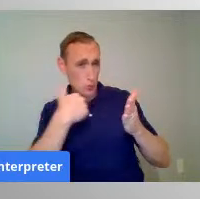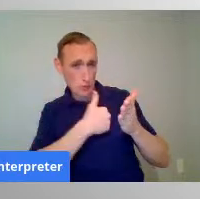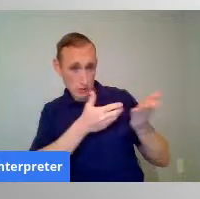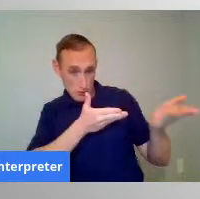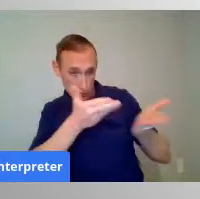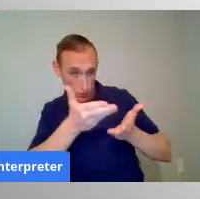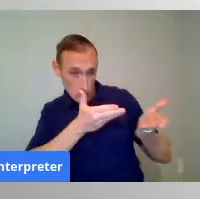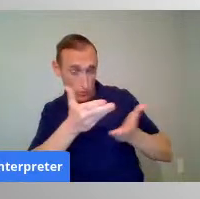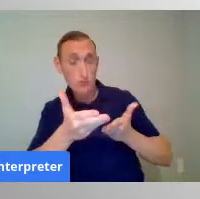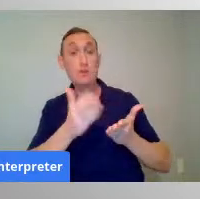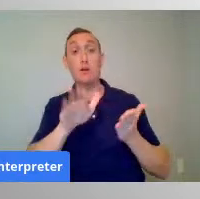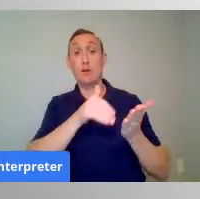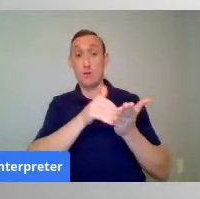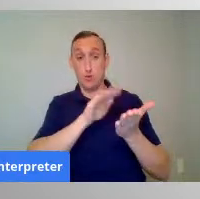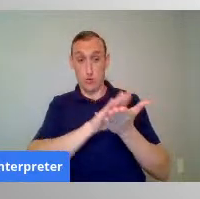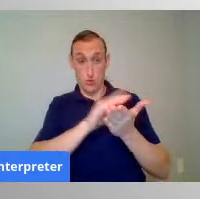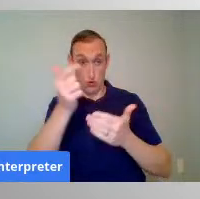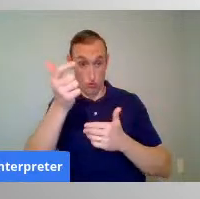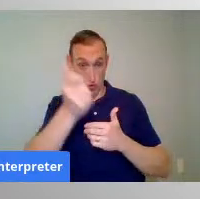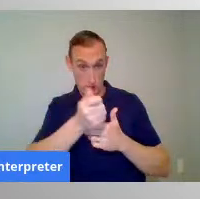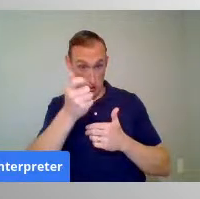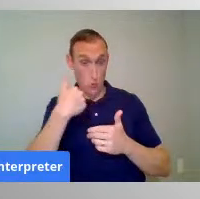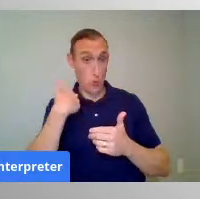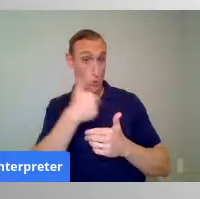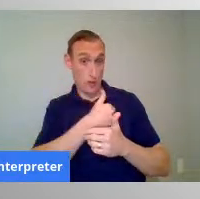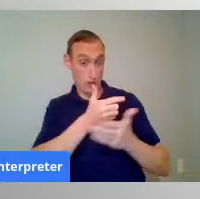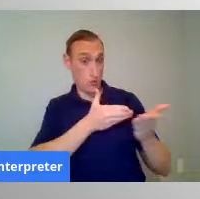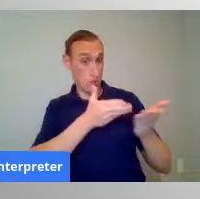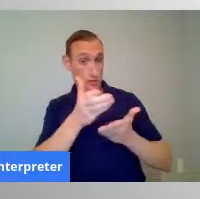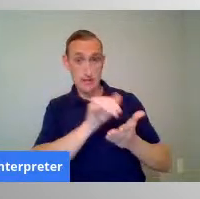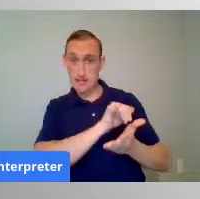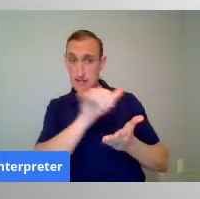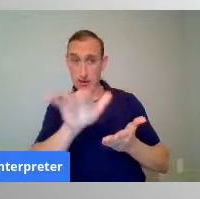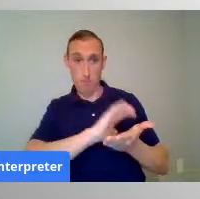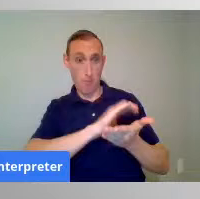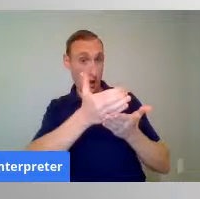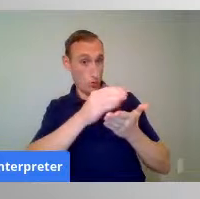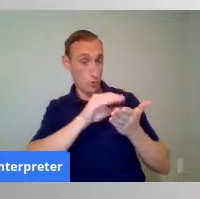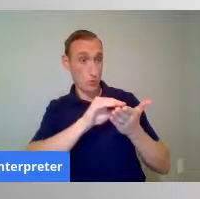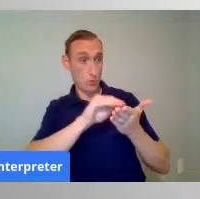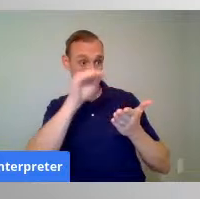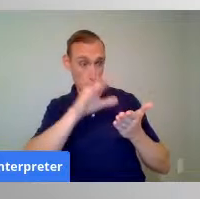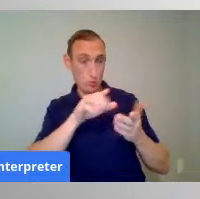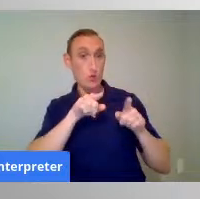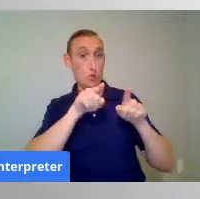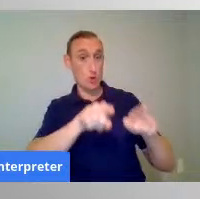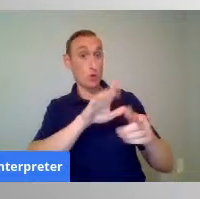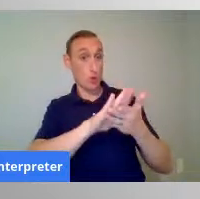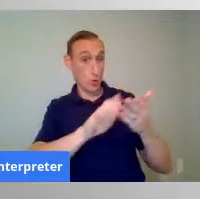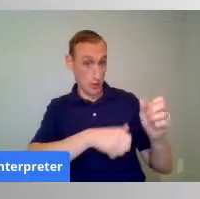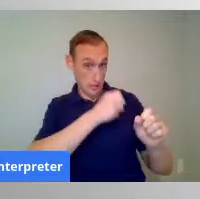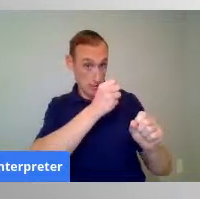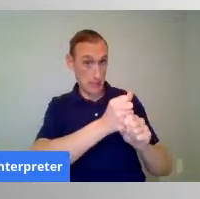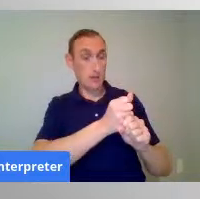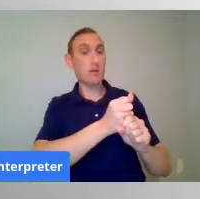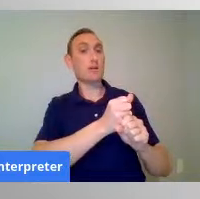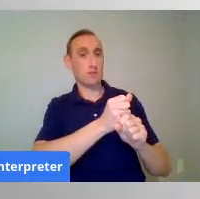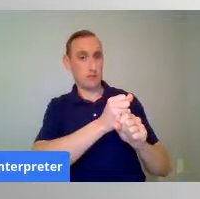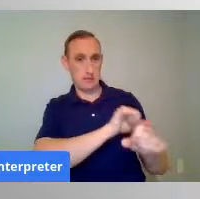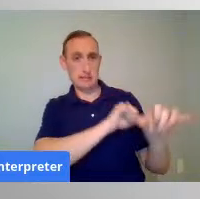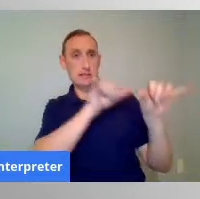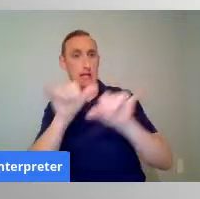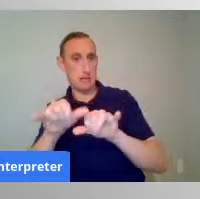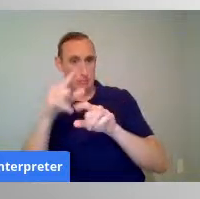the middle school grant, we can serve the same number of students during the school year as we can during the summer.